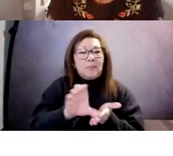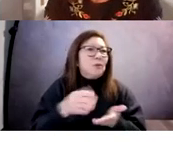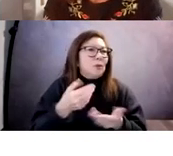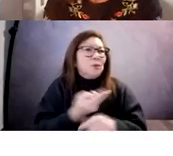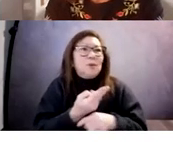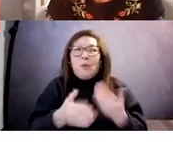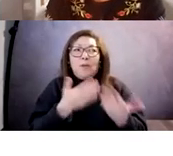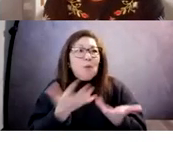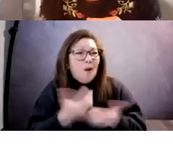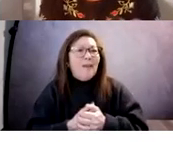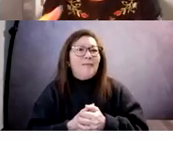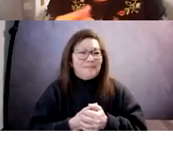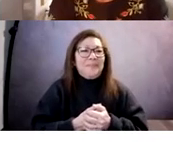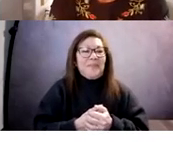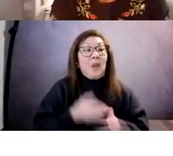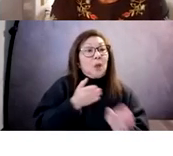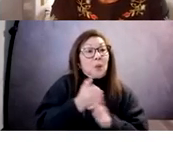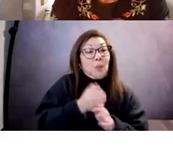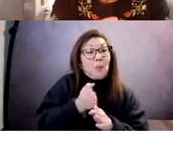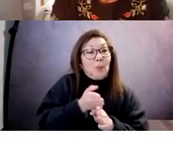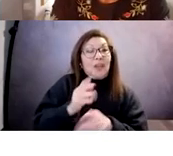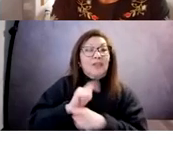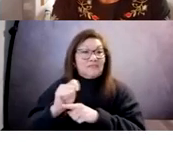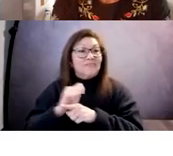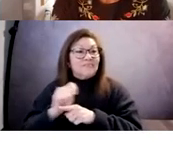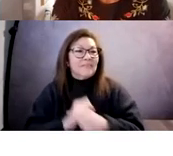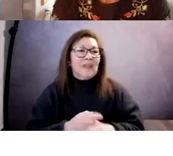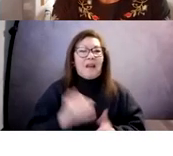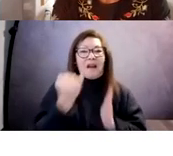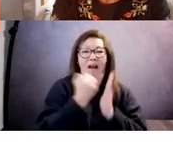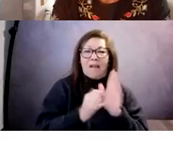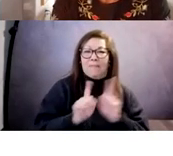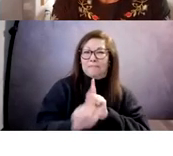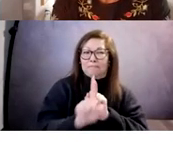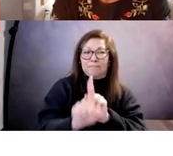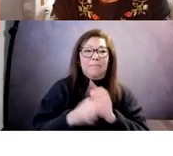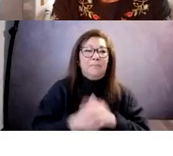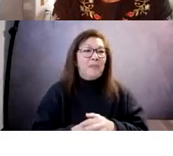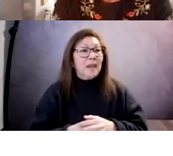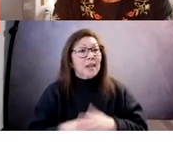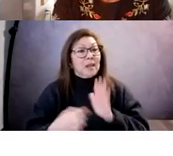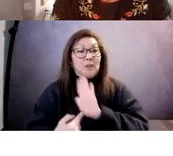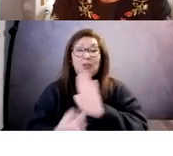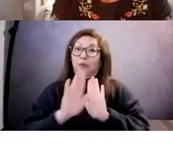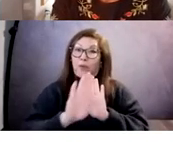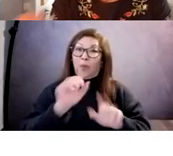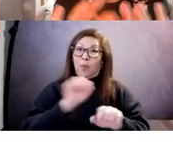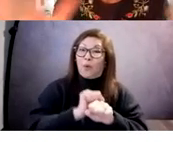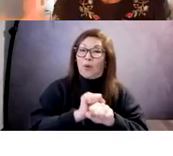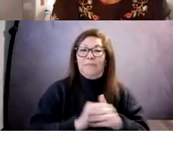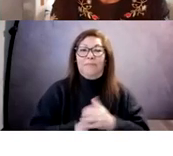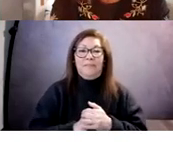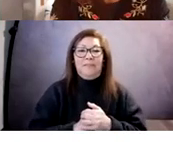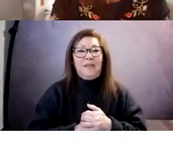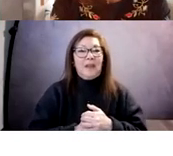want. Career coaching, artistic mentorship, and presentation of your work. So